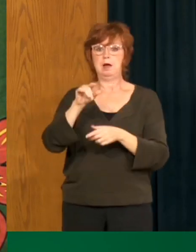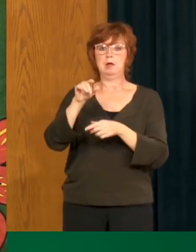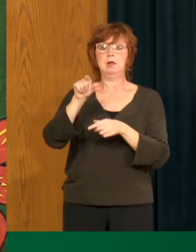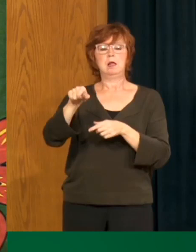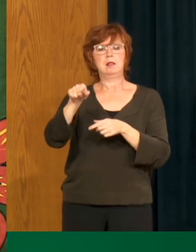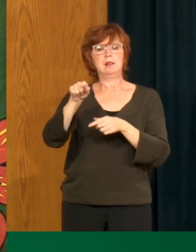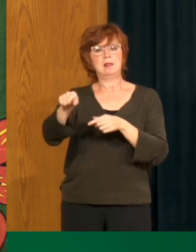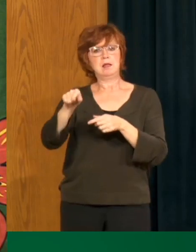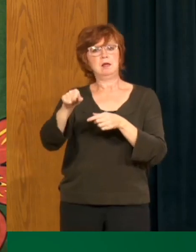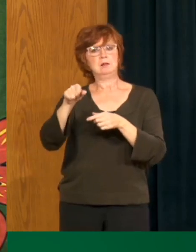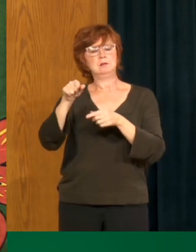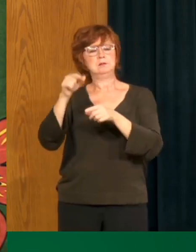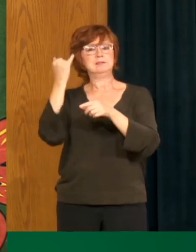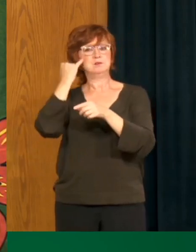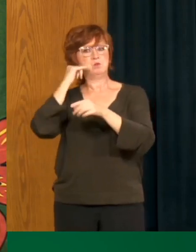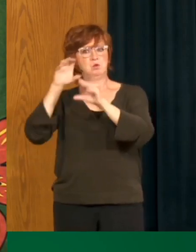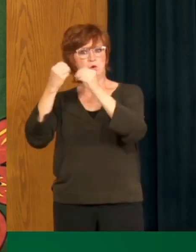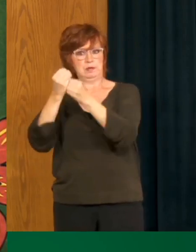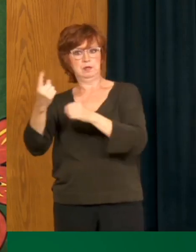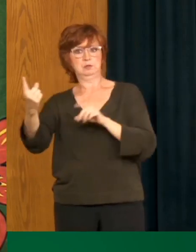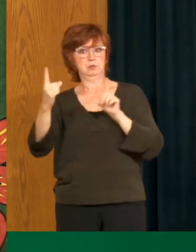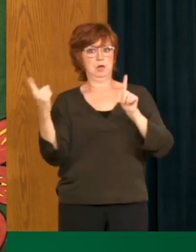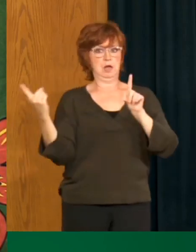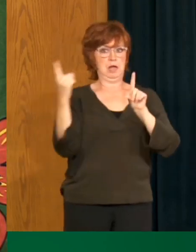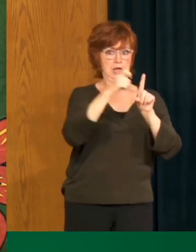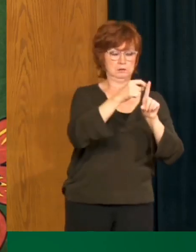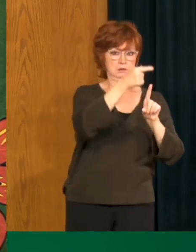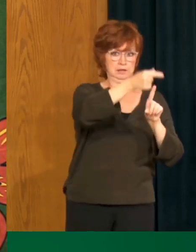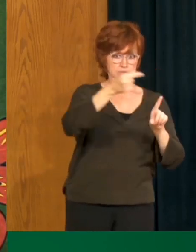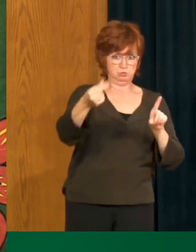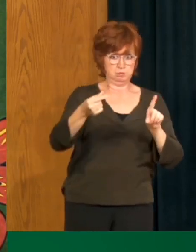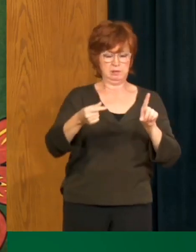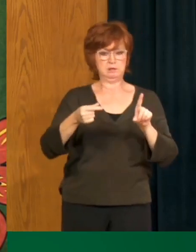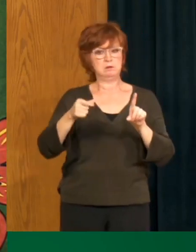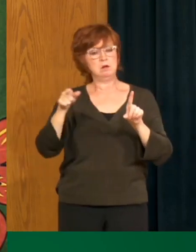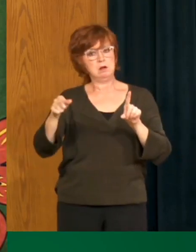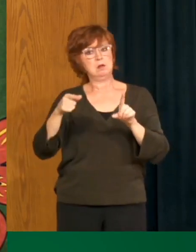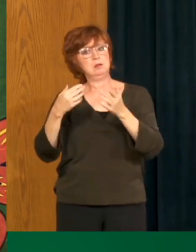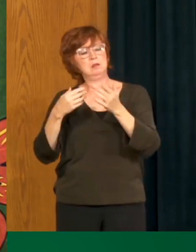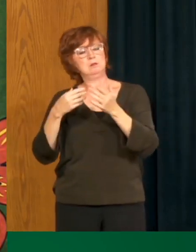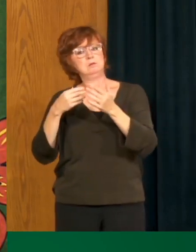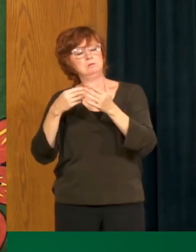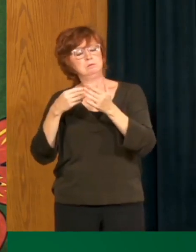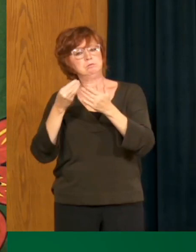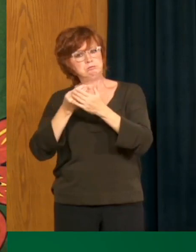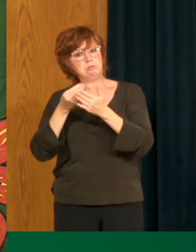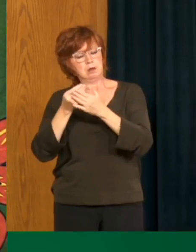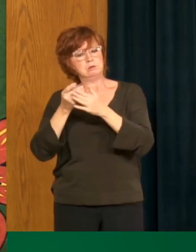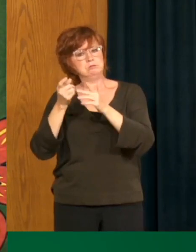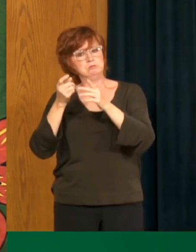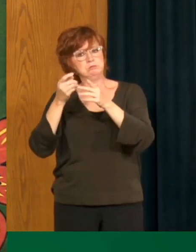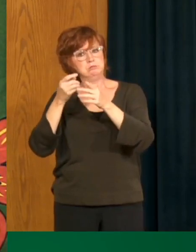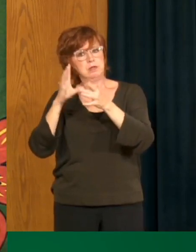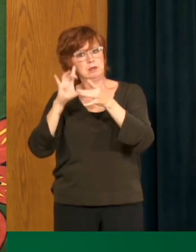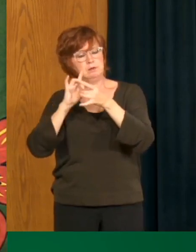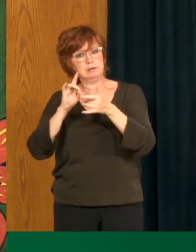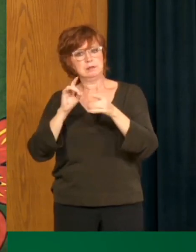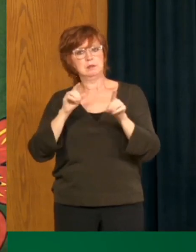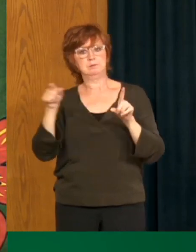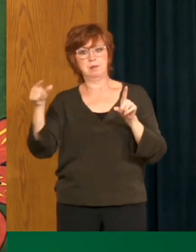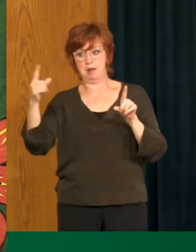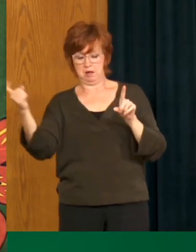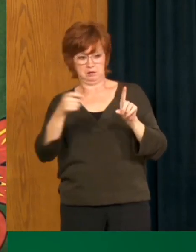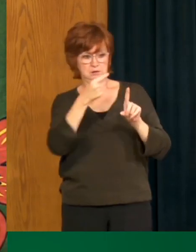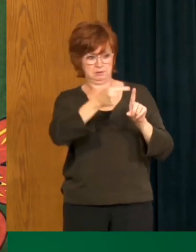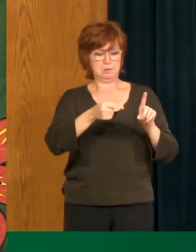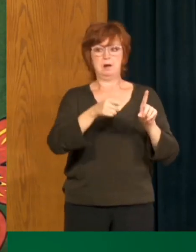nature, what the government does then is it has a system where it will offer that contract out to see if there's other charities